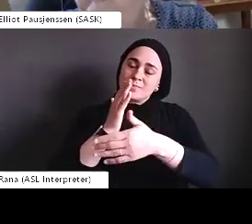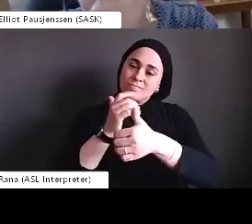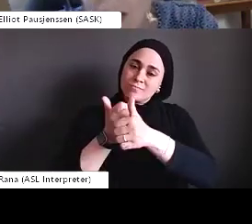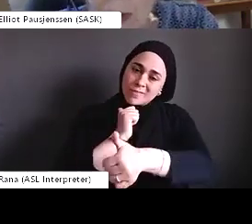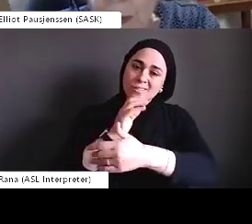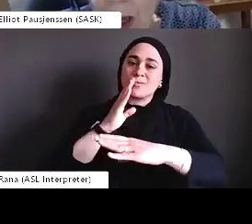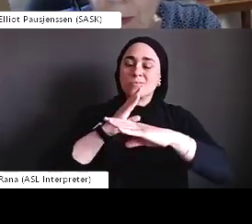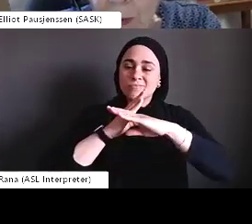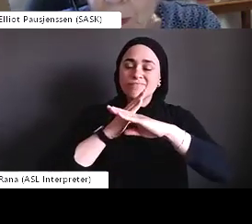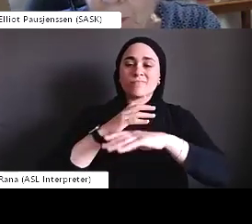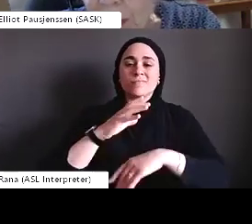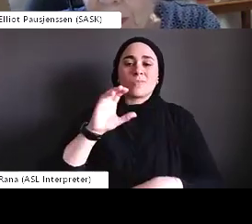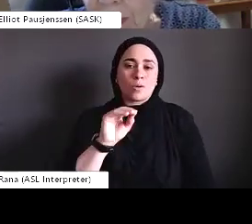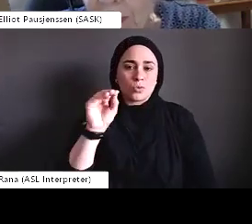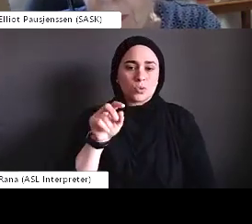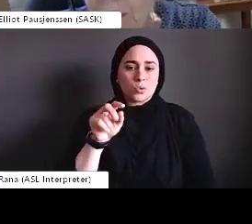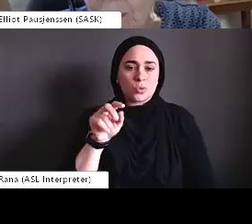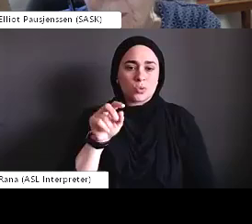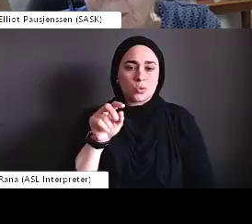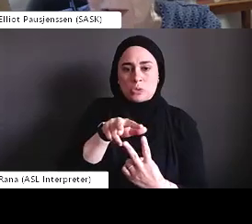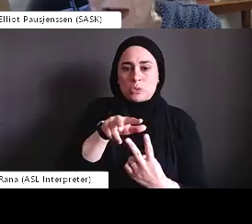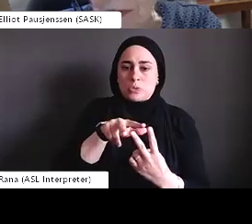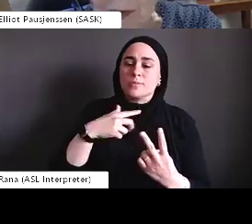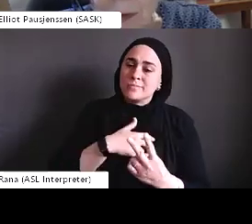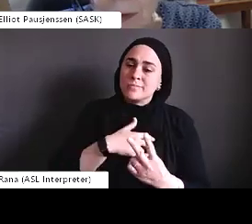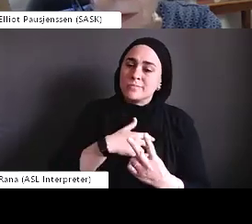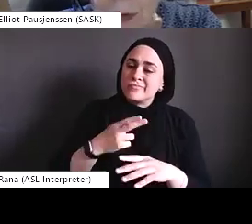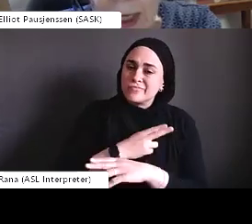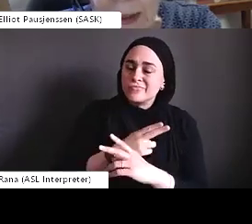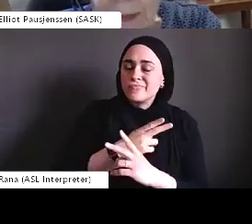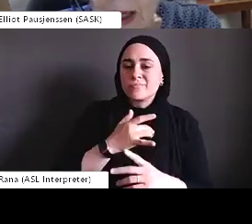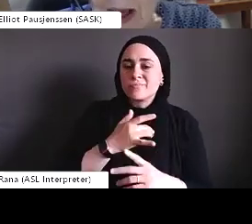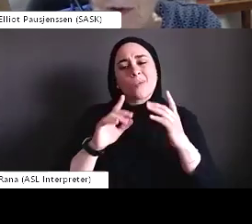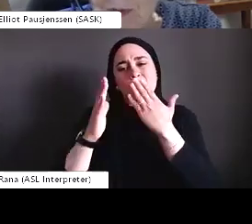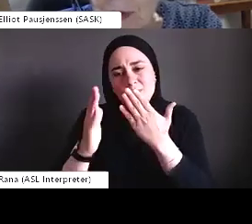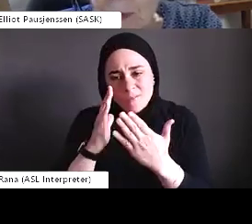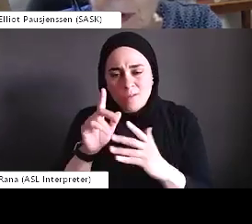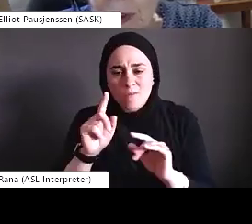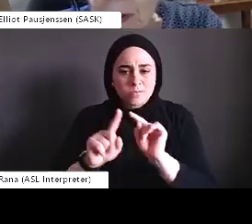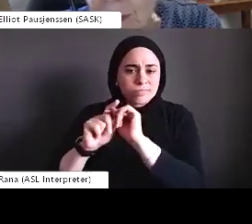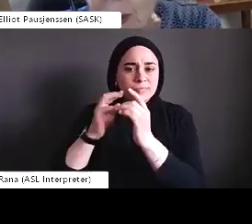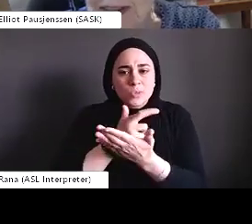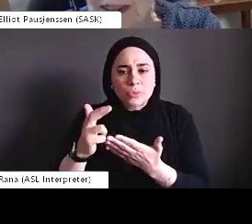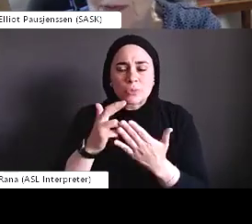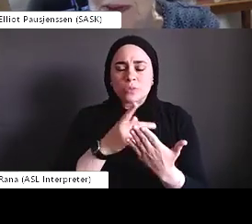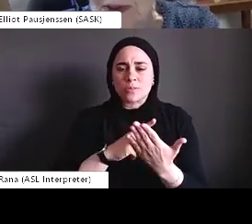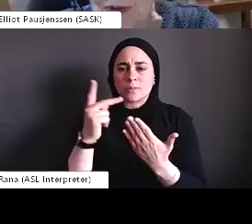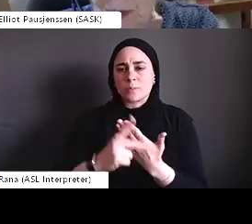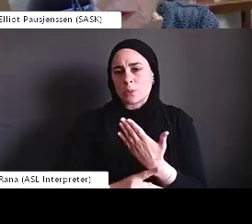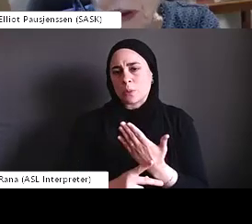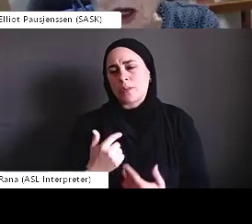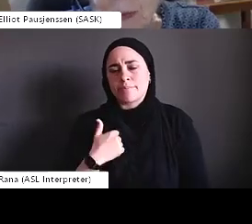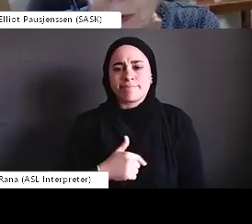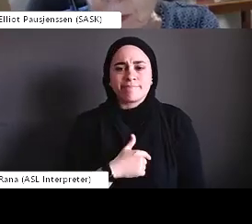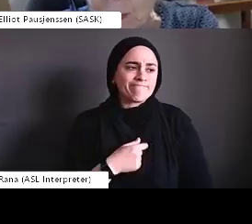watch. But we're very, very grateful for that. for the larger networks. We